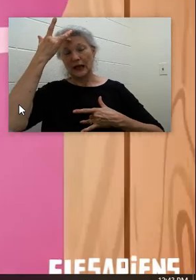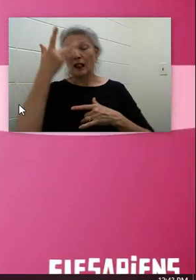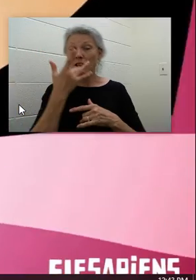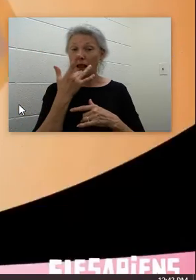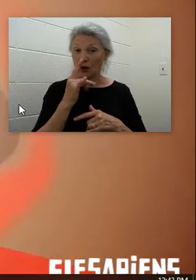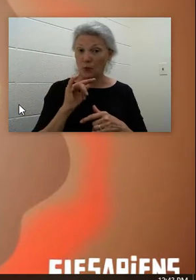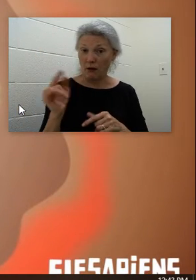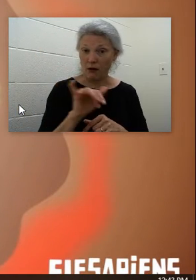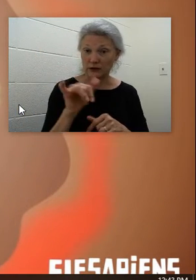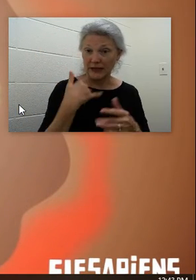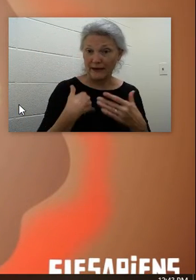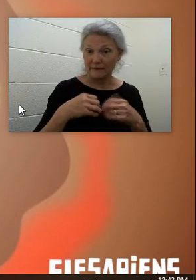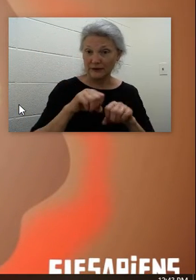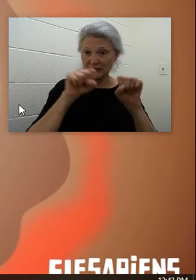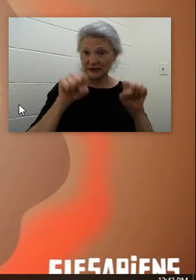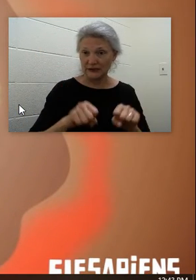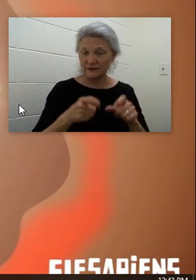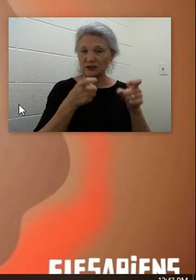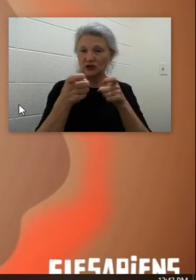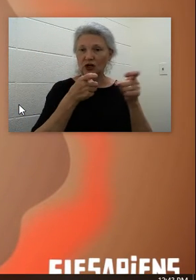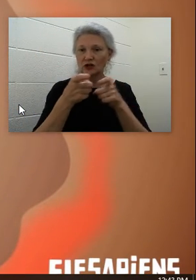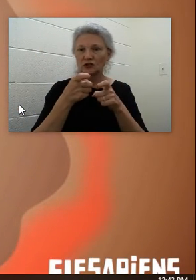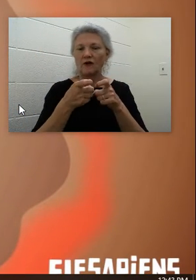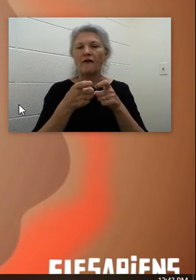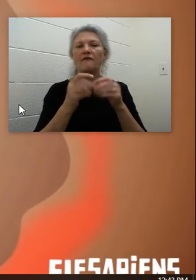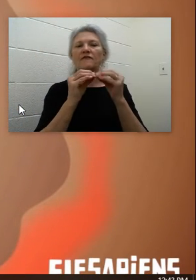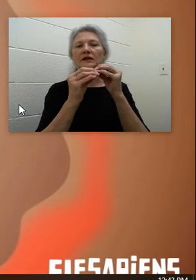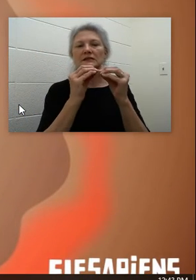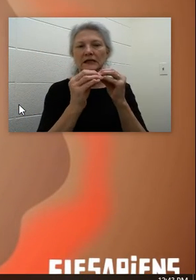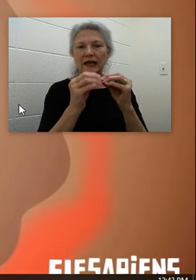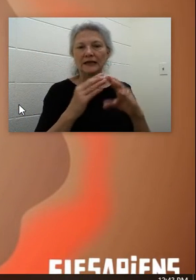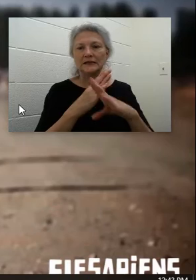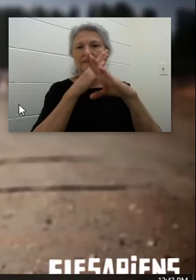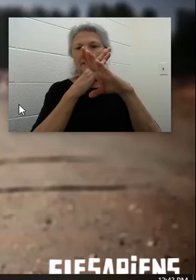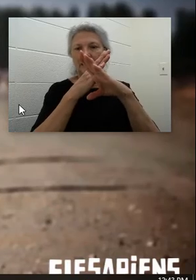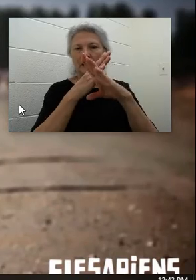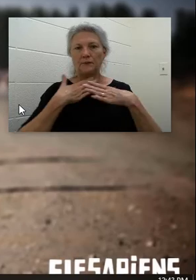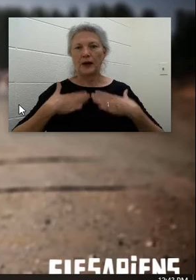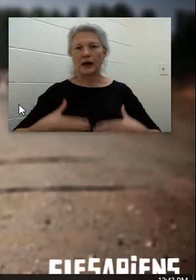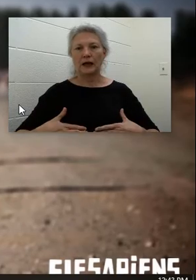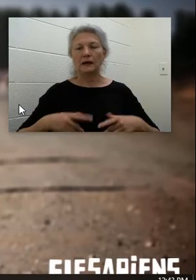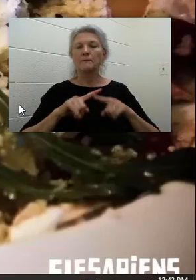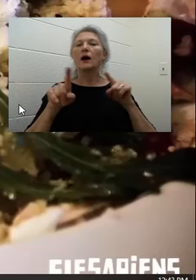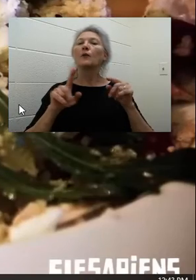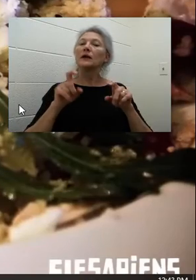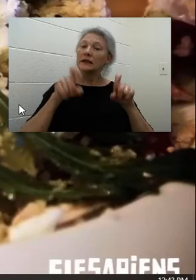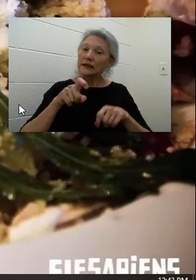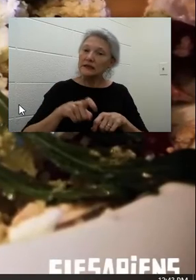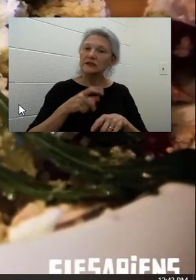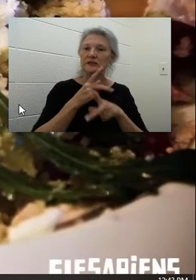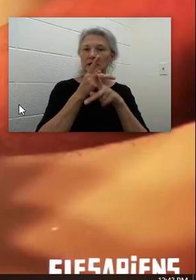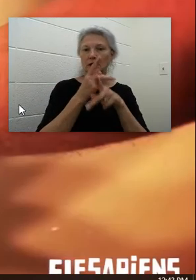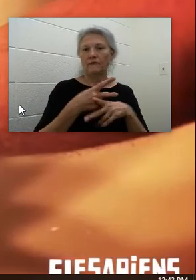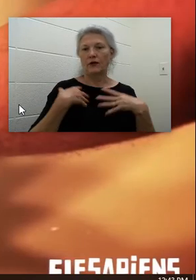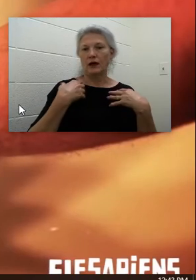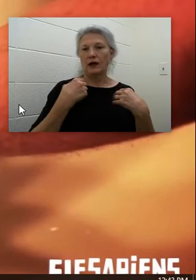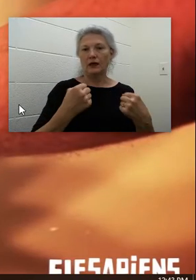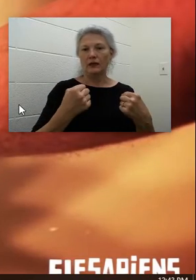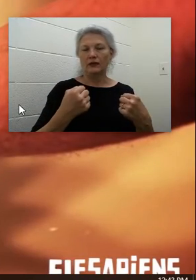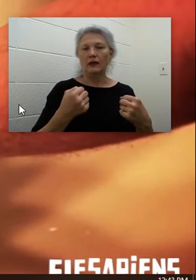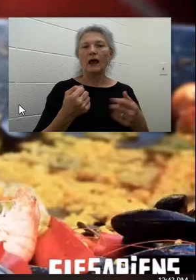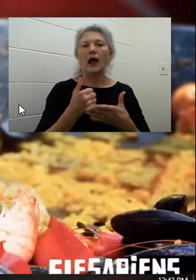we also have systems in charge of repairs and our defenses. But we need to take care of our health to help them do their